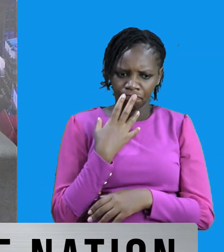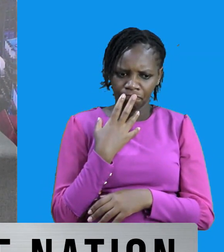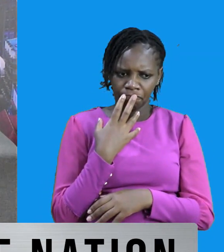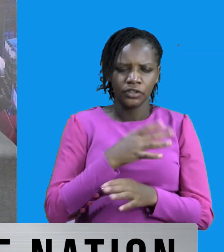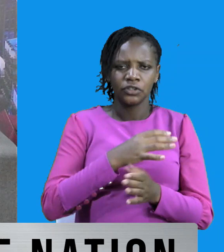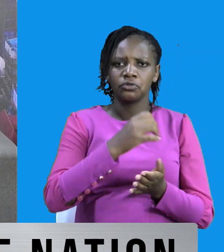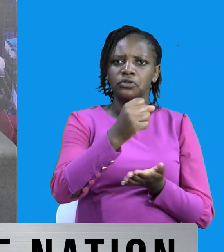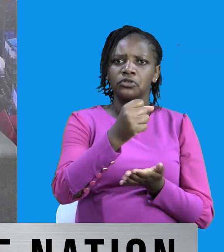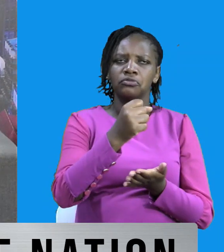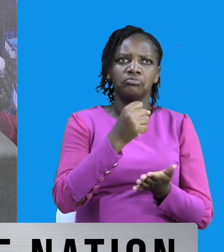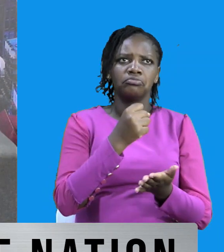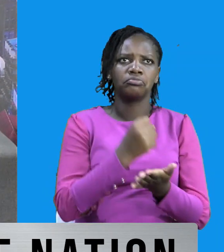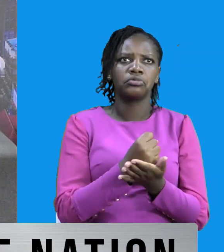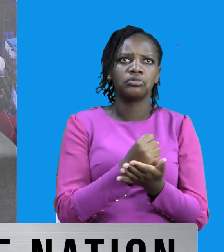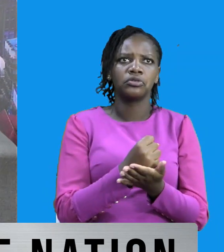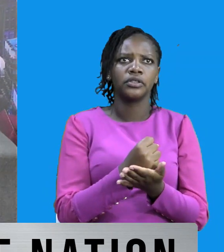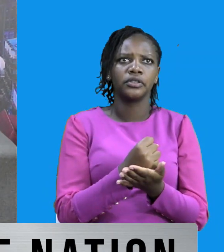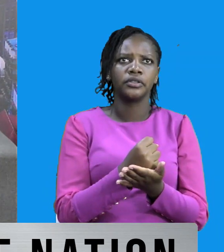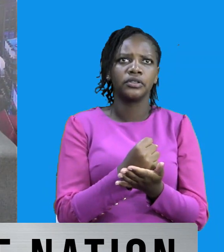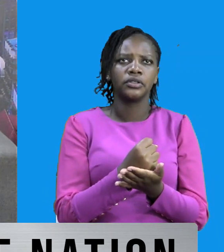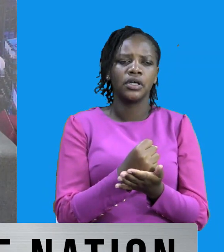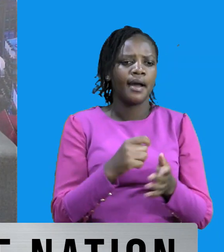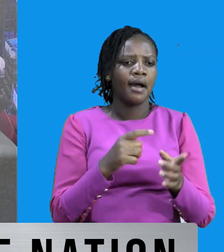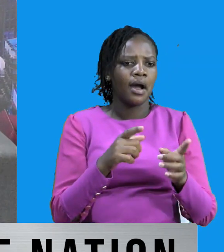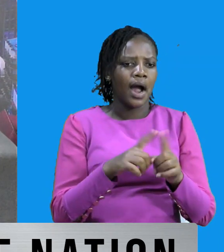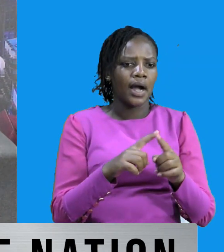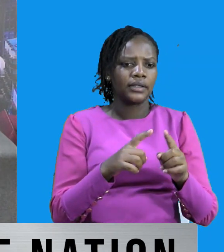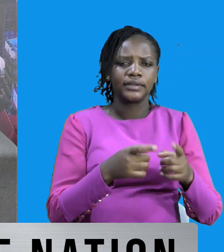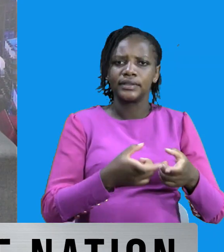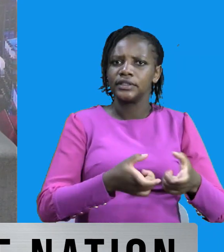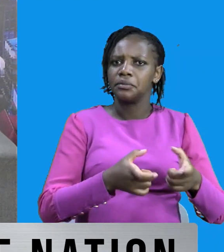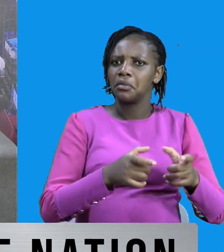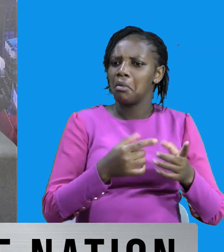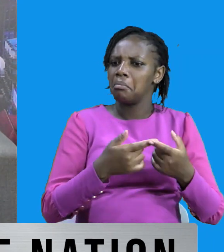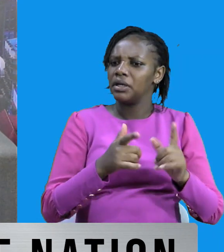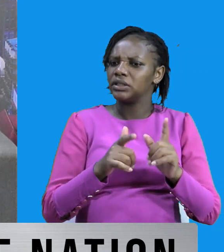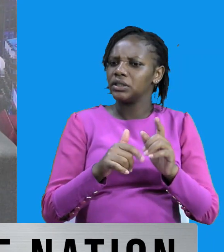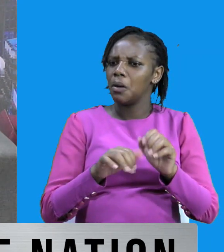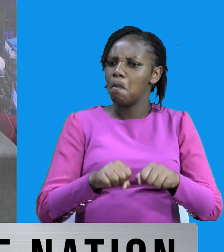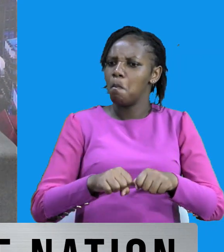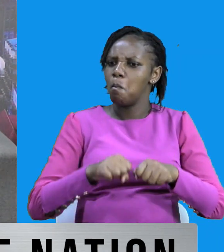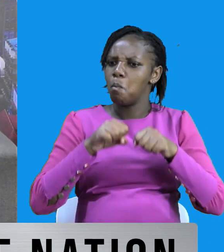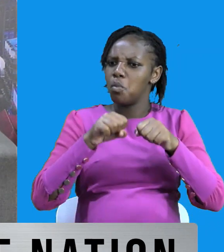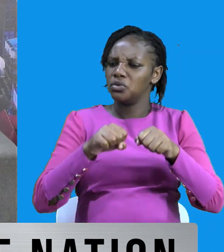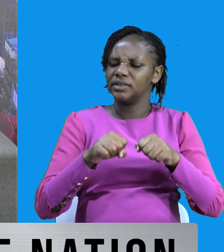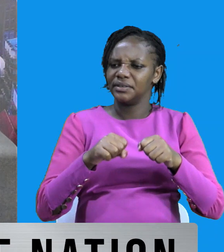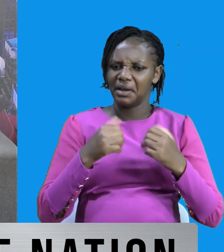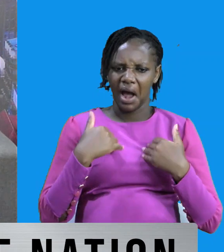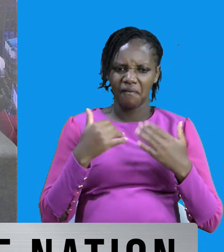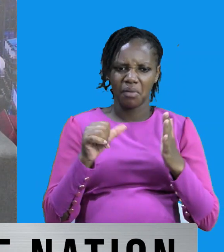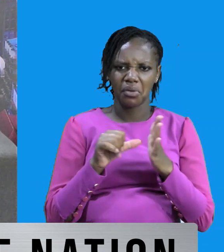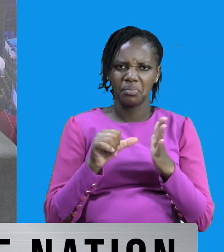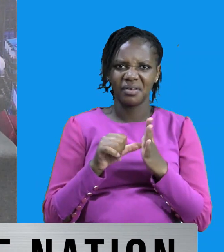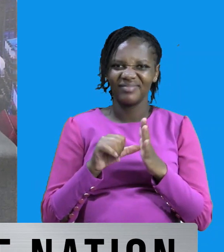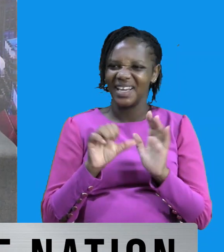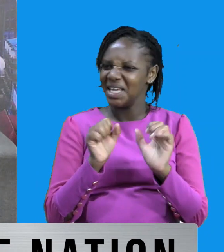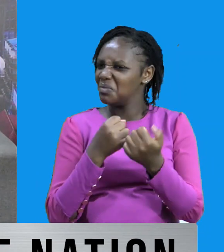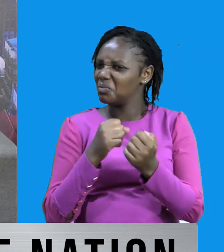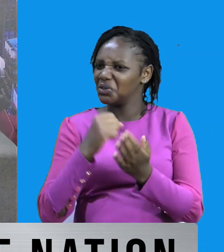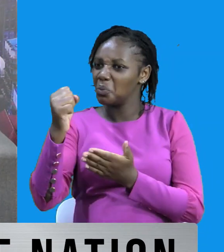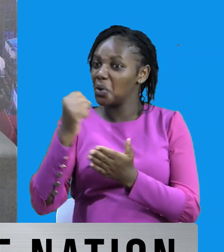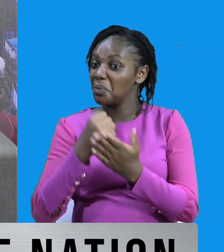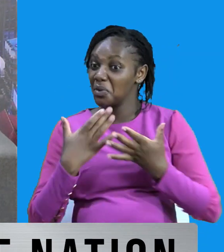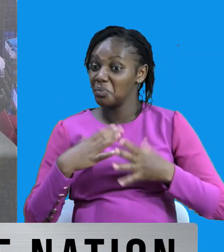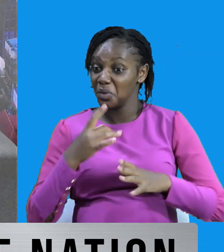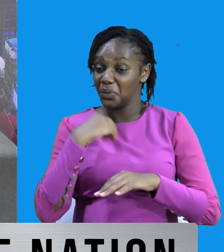as diploma, and that her boss has a big problem hiring degree people. And she told me she